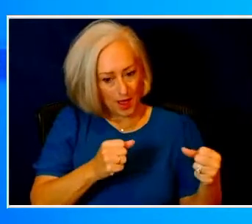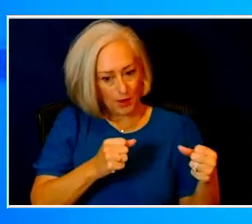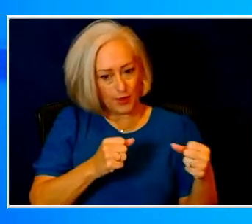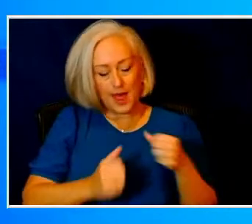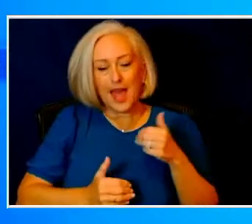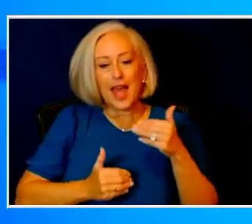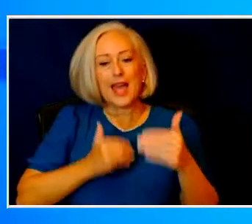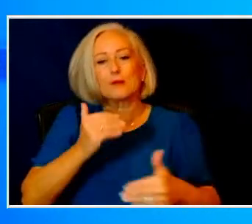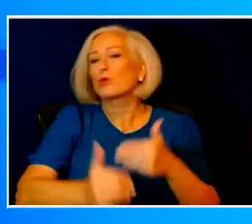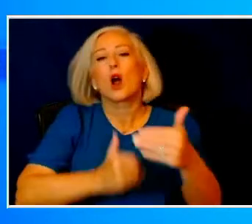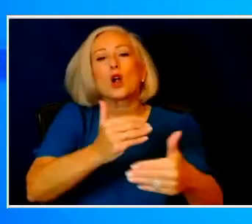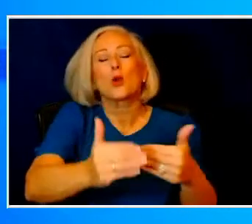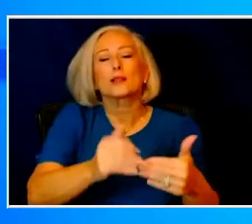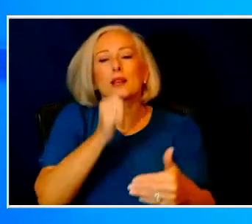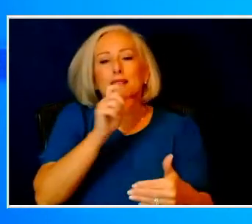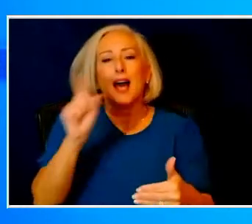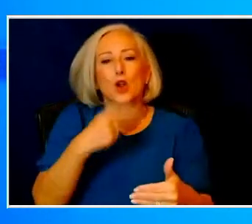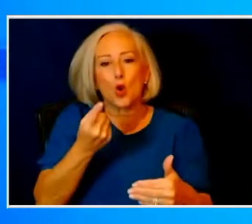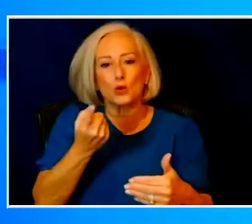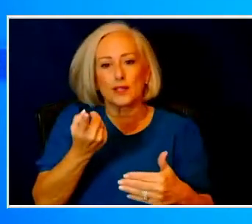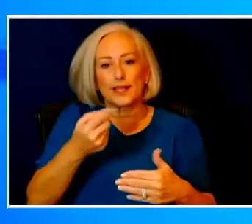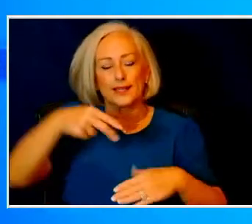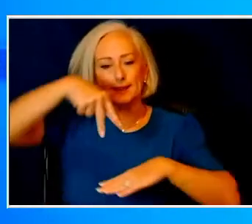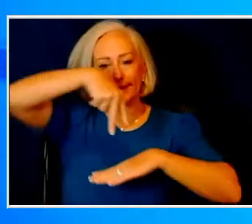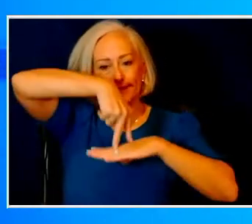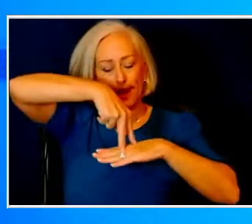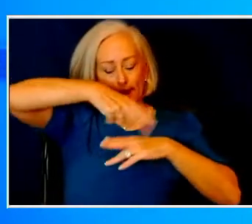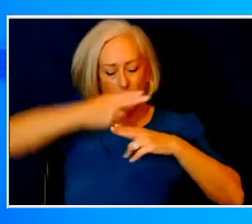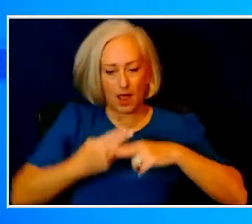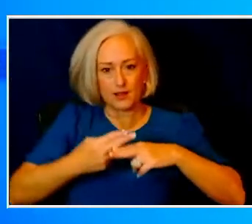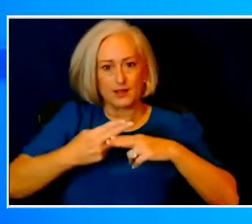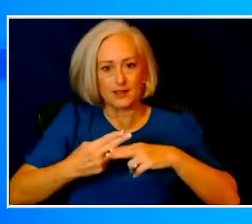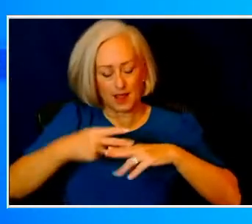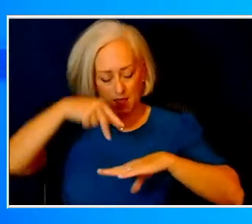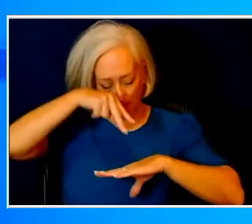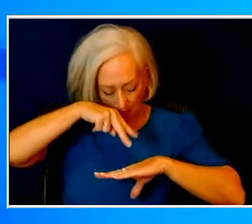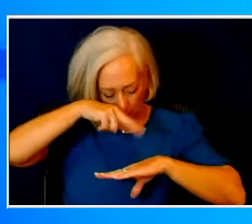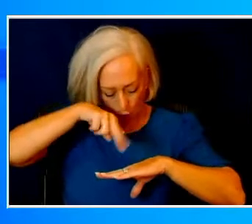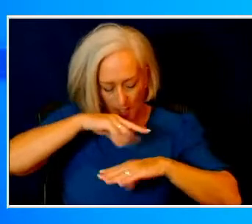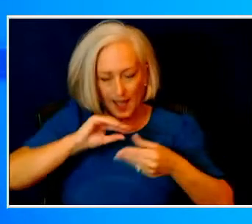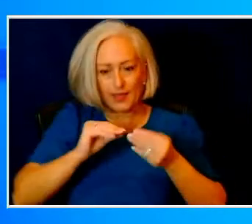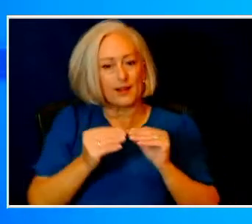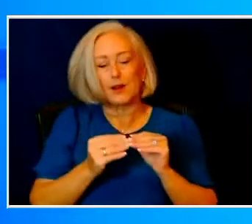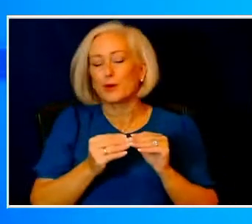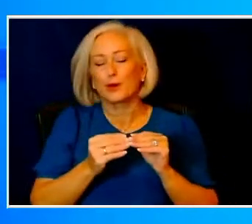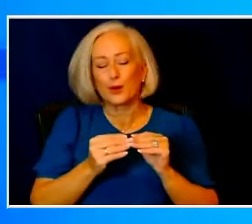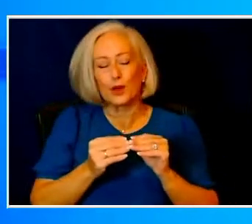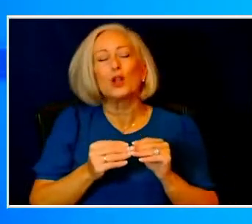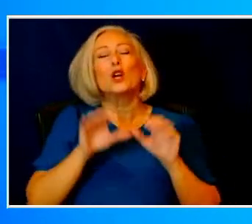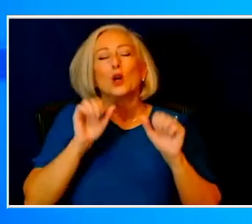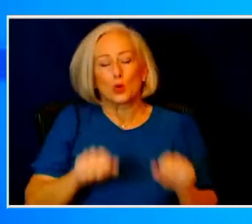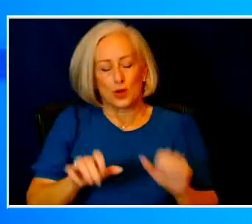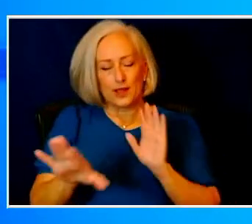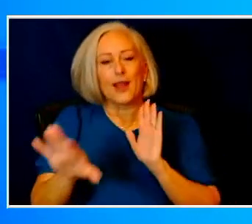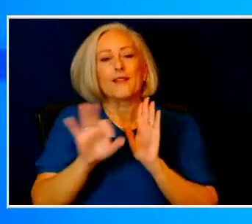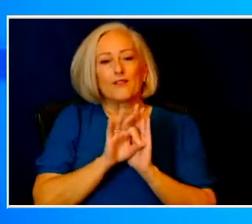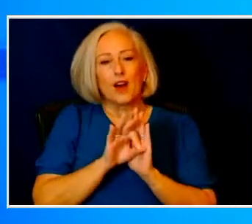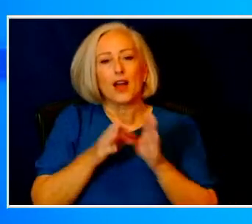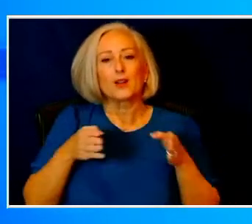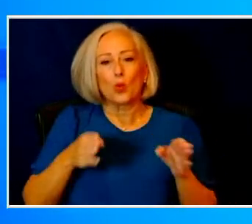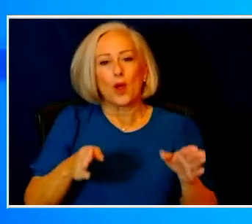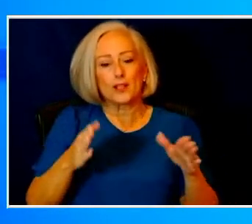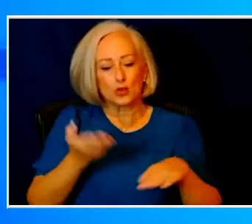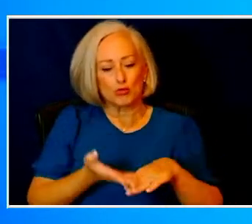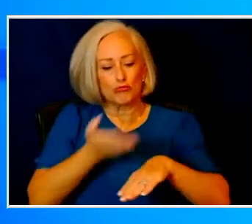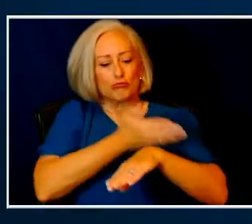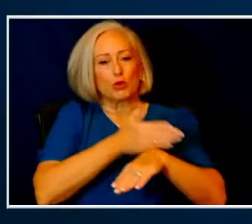scale. And that's really important for people to understand, that we can find ways to improve health and find ways for you to scoreboard and measure success in new